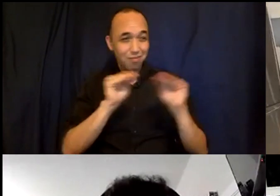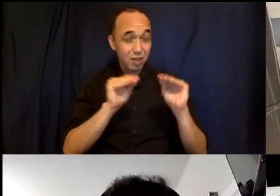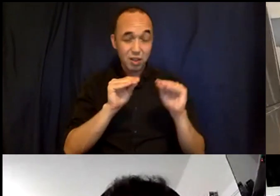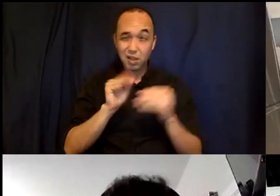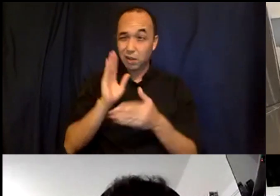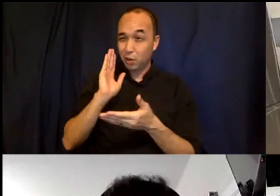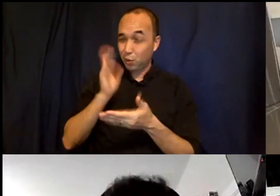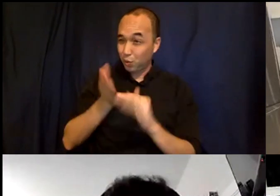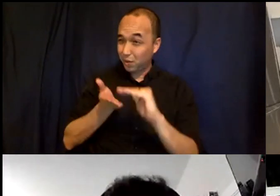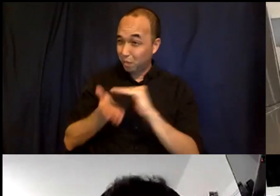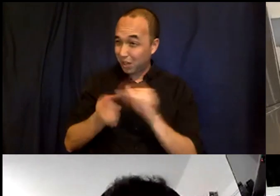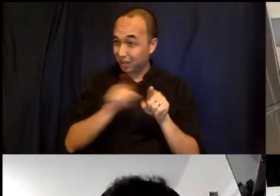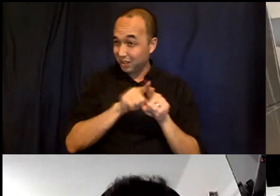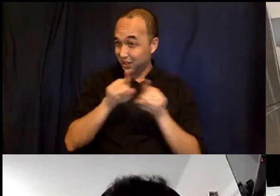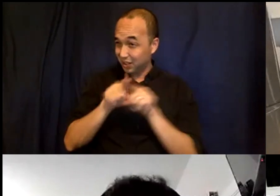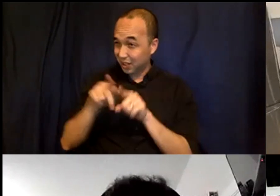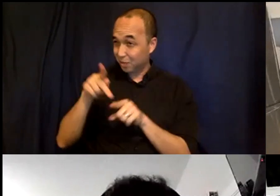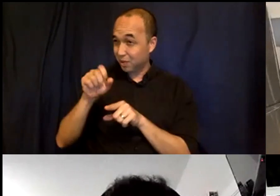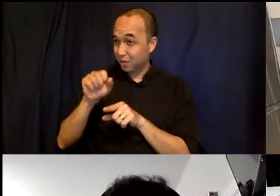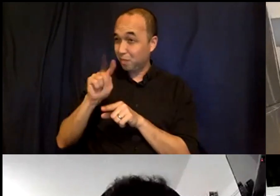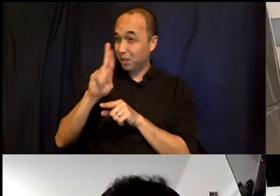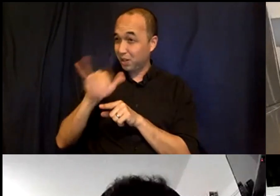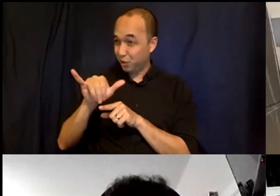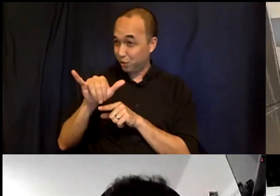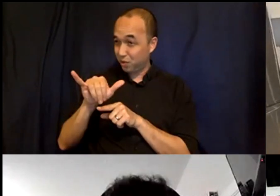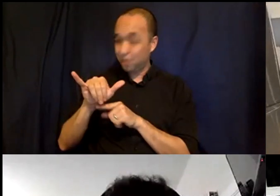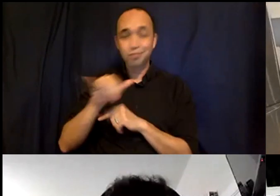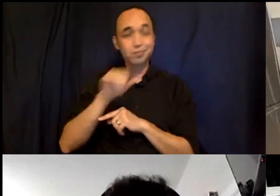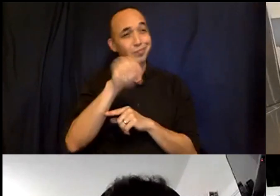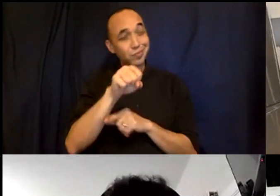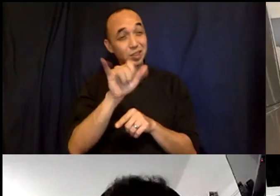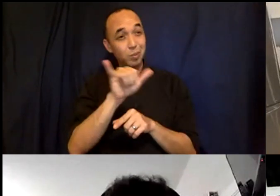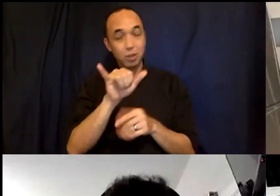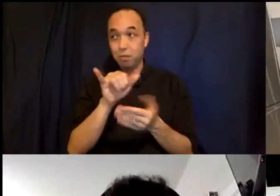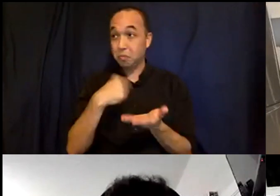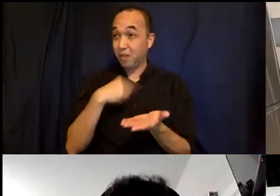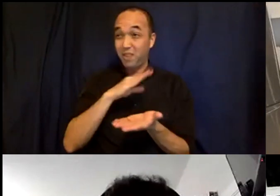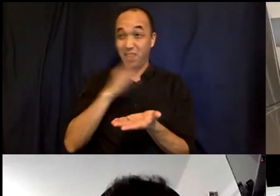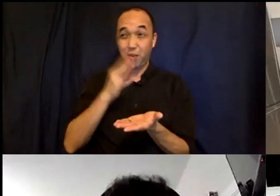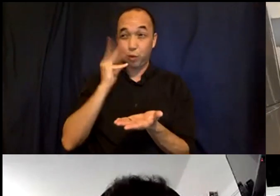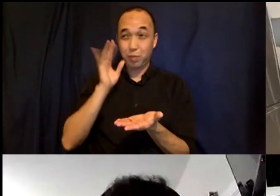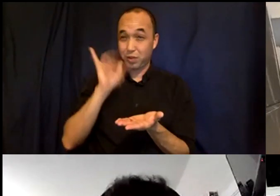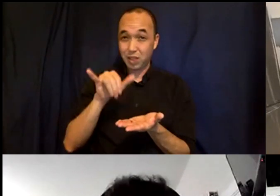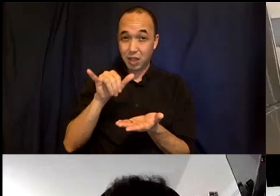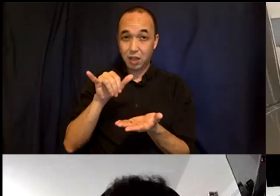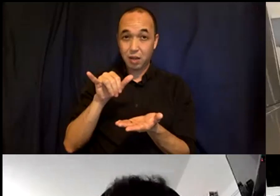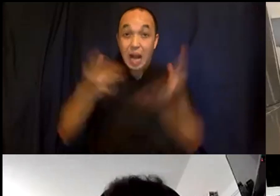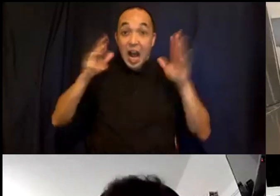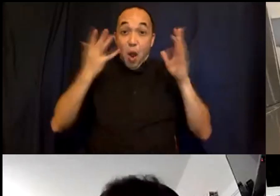Pretty similar, yeah. I mean, I've never used it, but honestly, I can't imagine that it would be any different. Oh my God, there's something behind